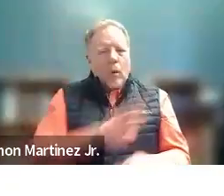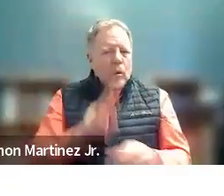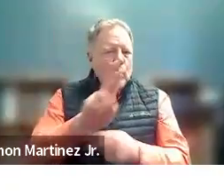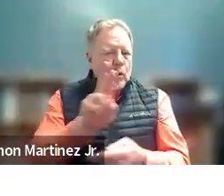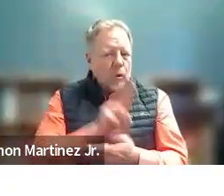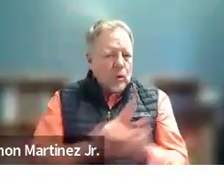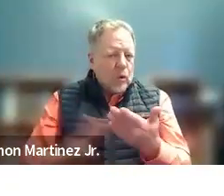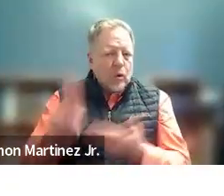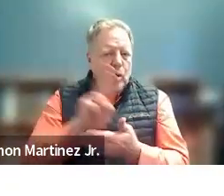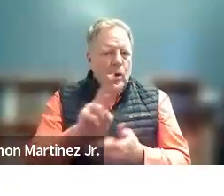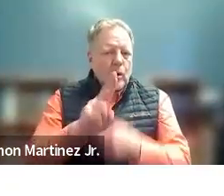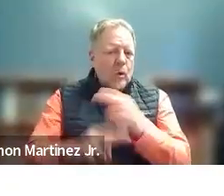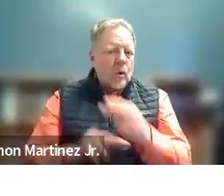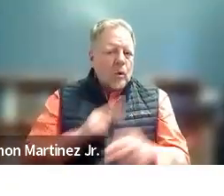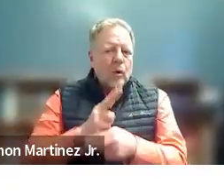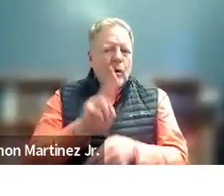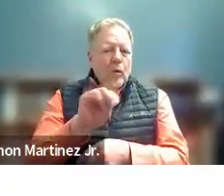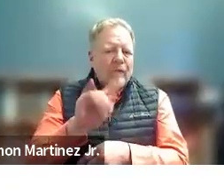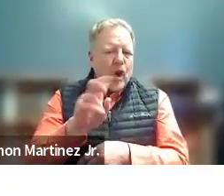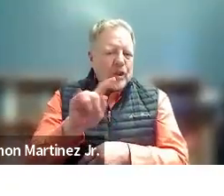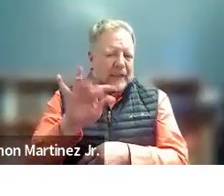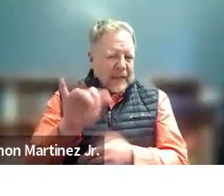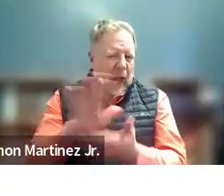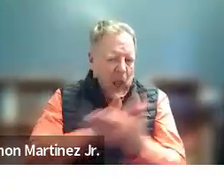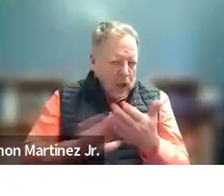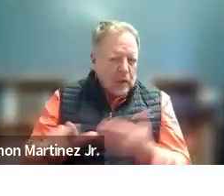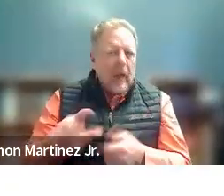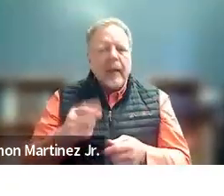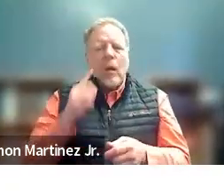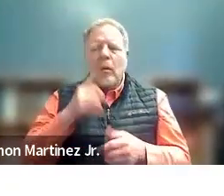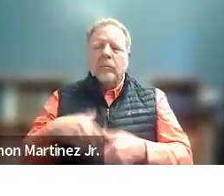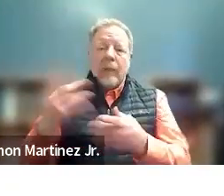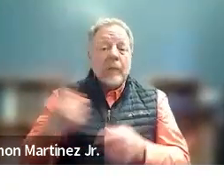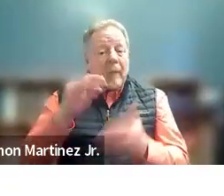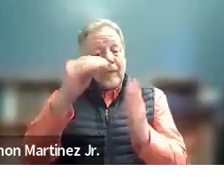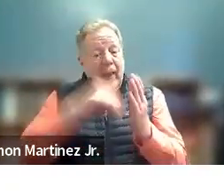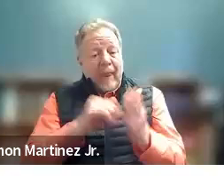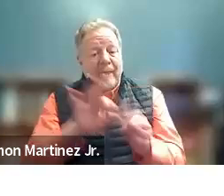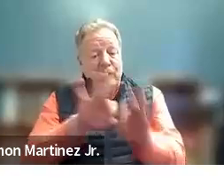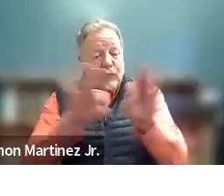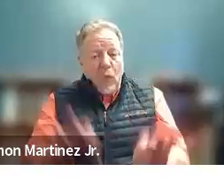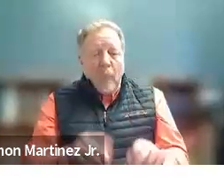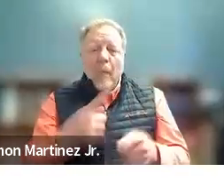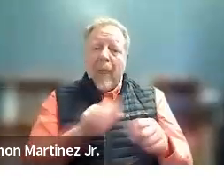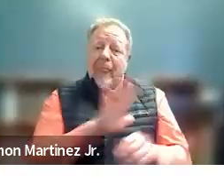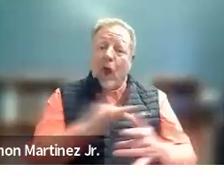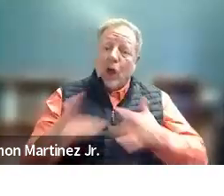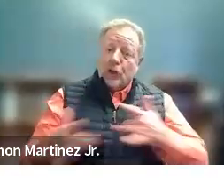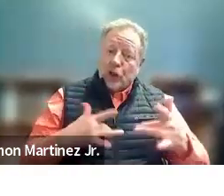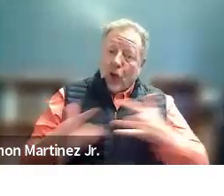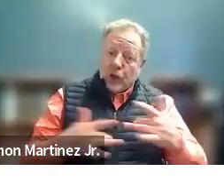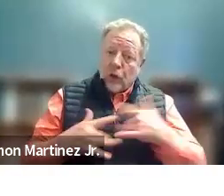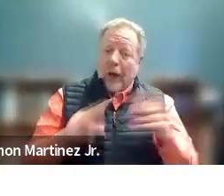will then work with the liaison or whoever raised the concern, right? If someone fills out that form